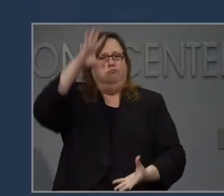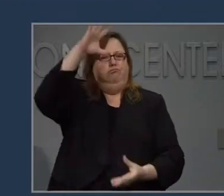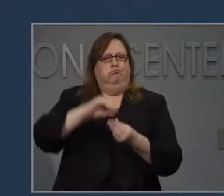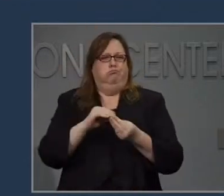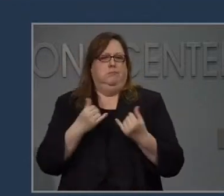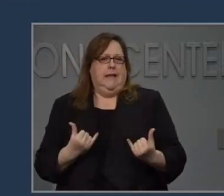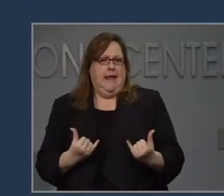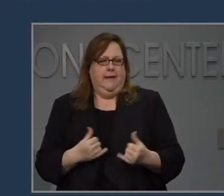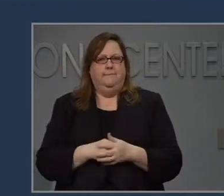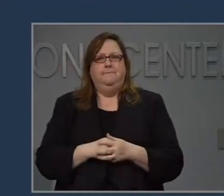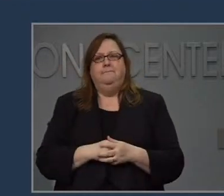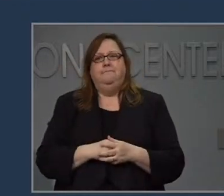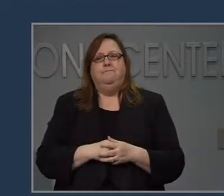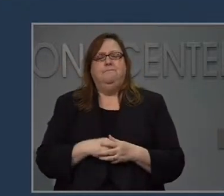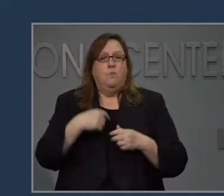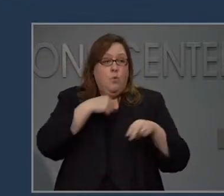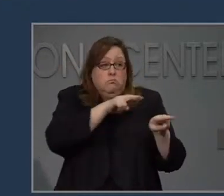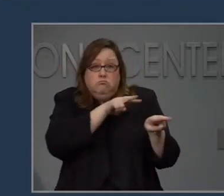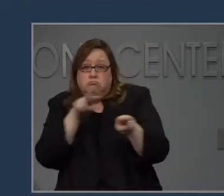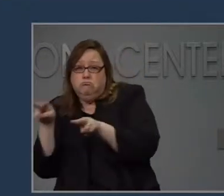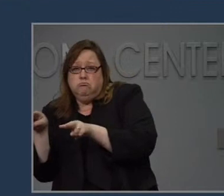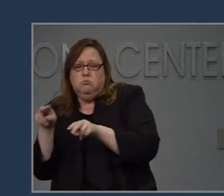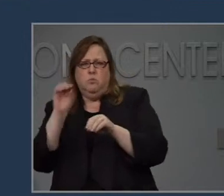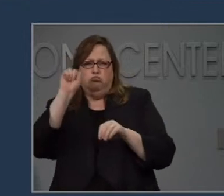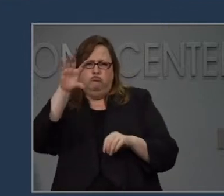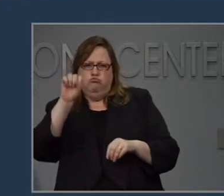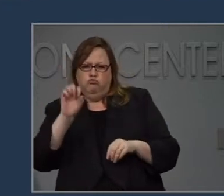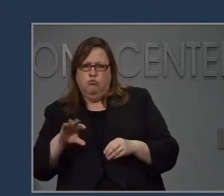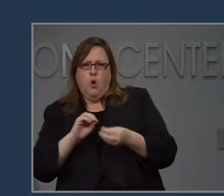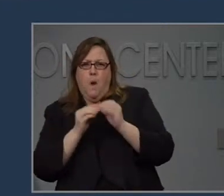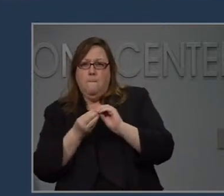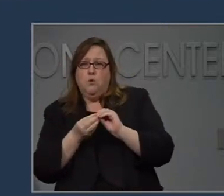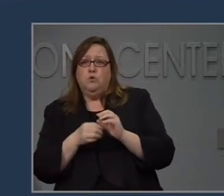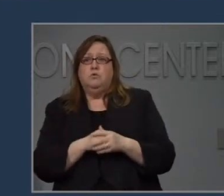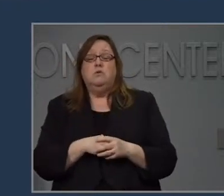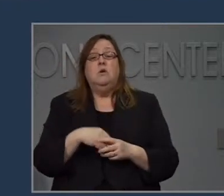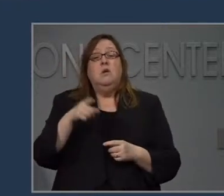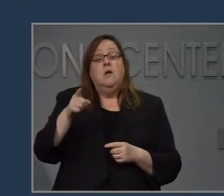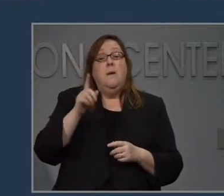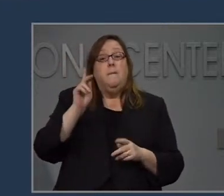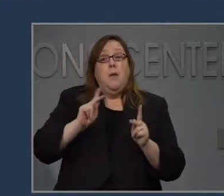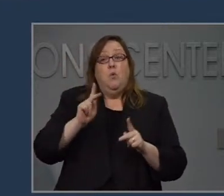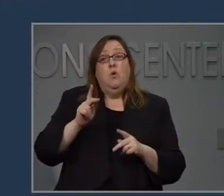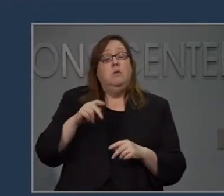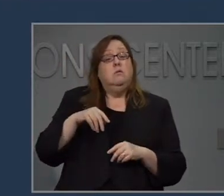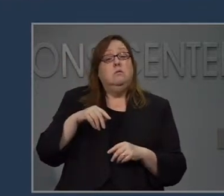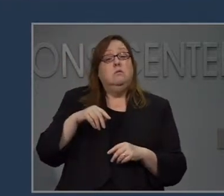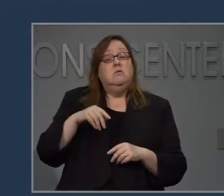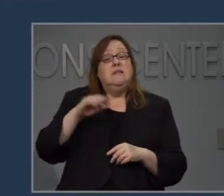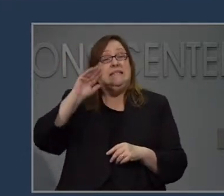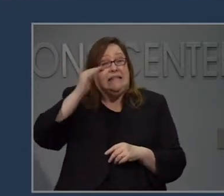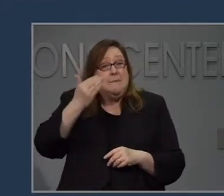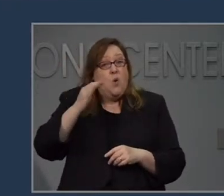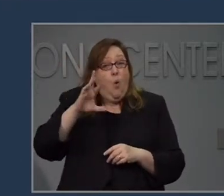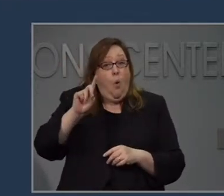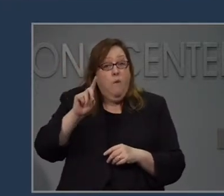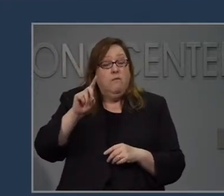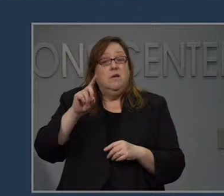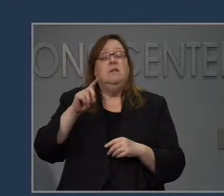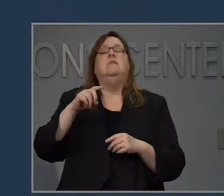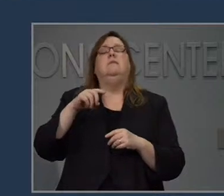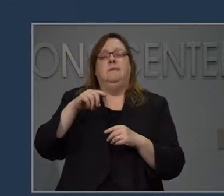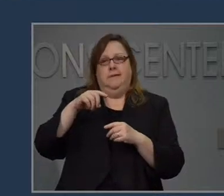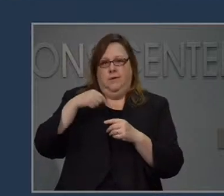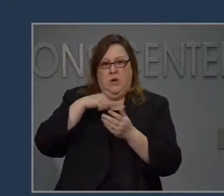Our surveillance data shows a decline, so green check. North Carolina's trajectory of lab-confirmed cases continues to